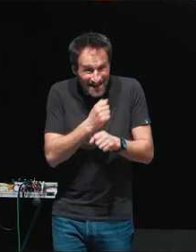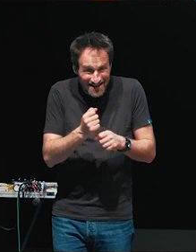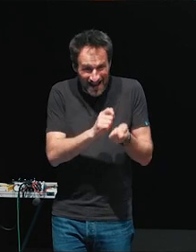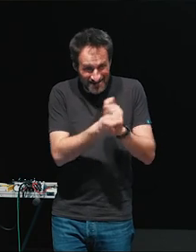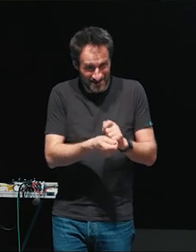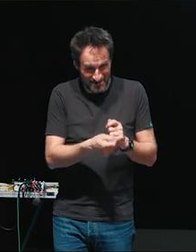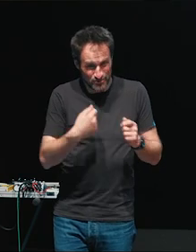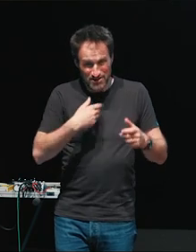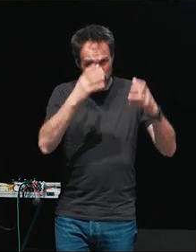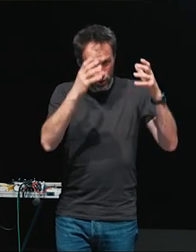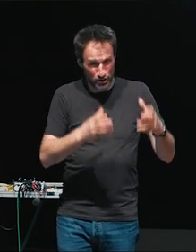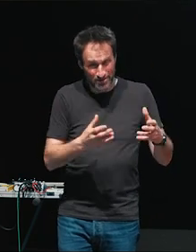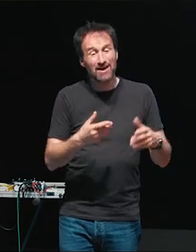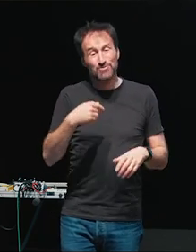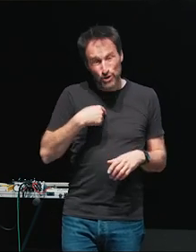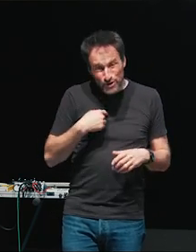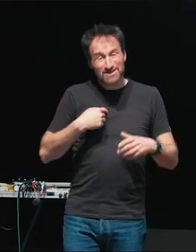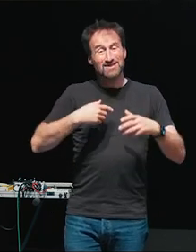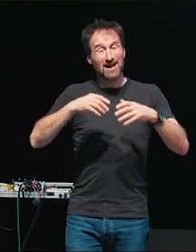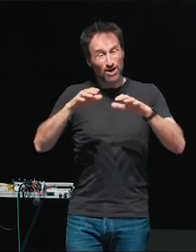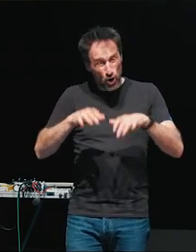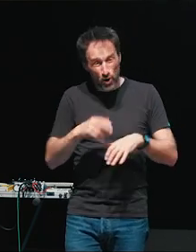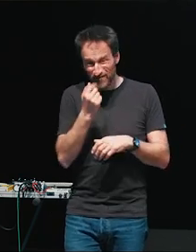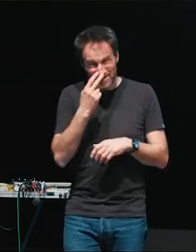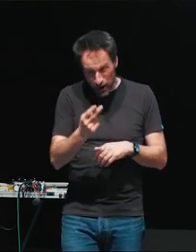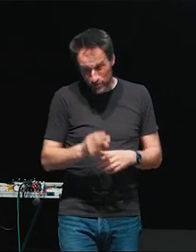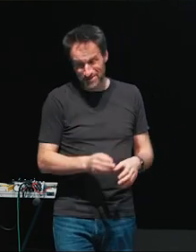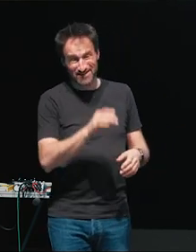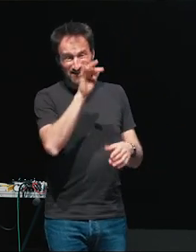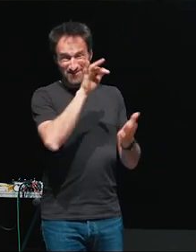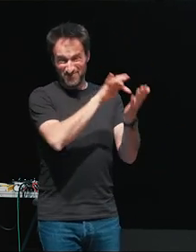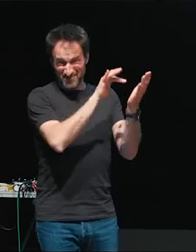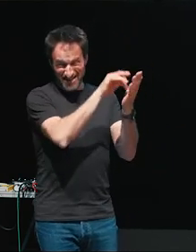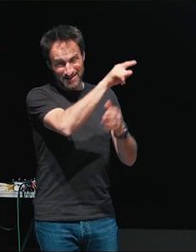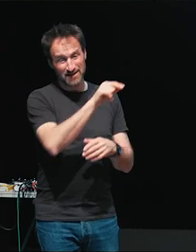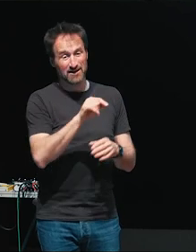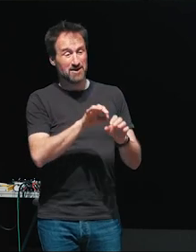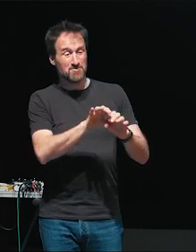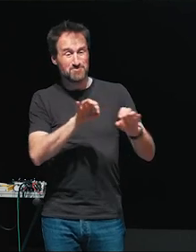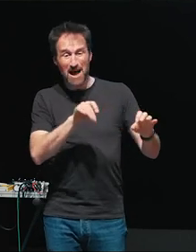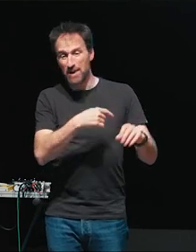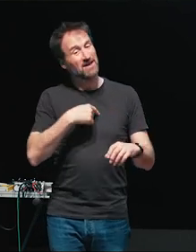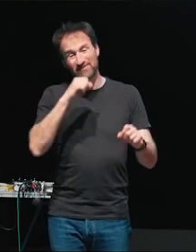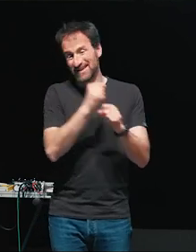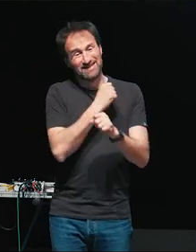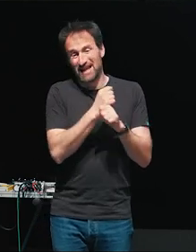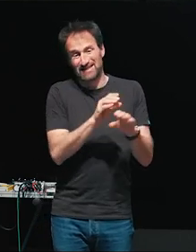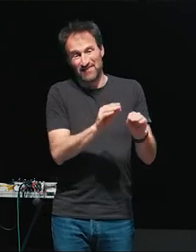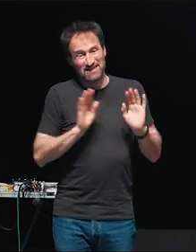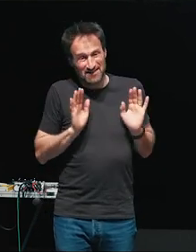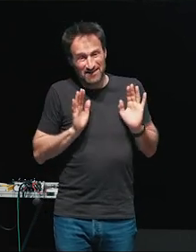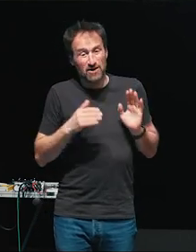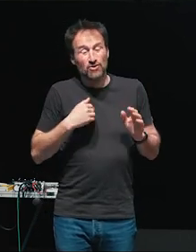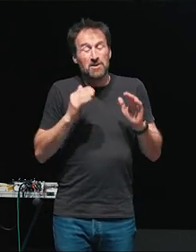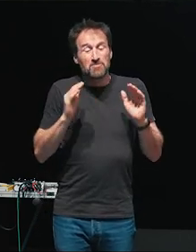this. That is the pipeline that we cannot touch. As we create a newer microservice, it just takes a bit of the blood out